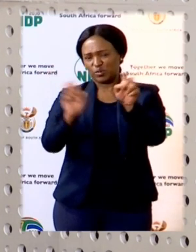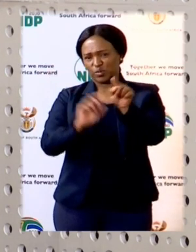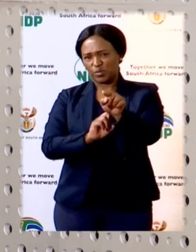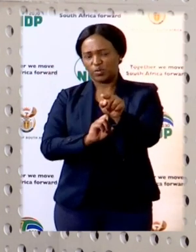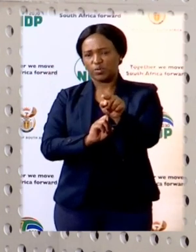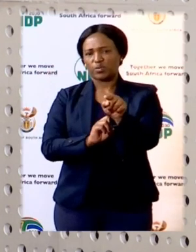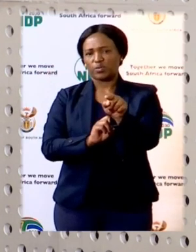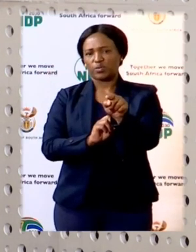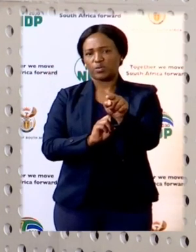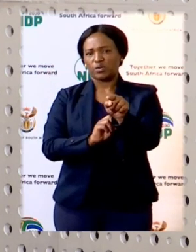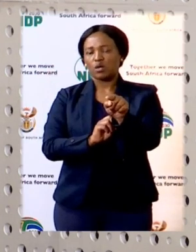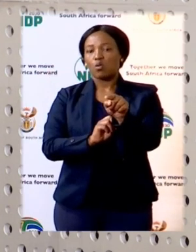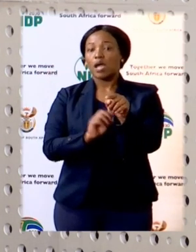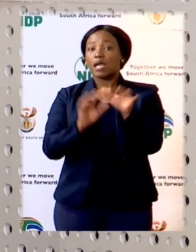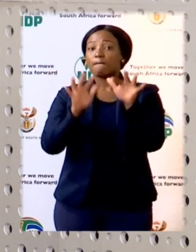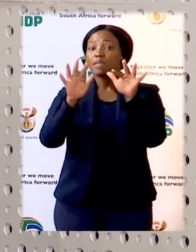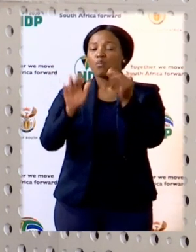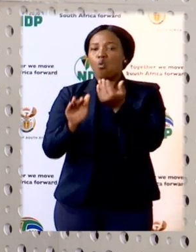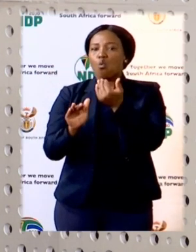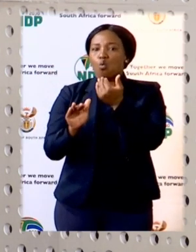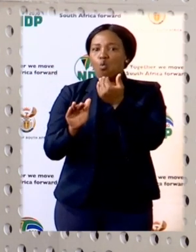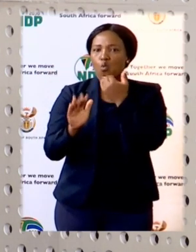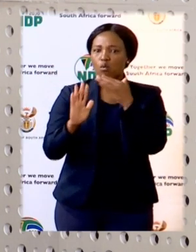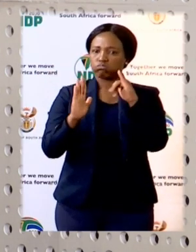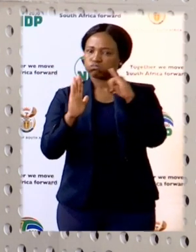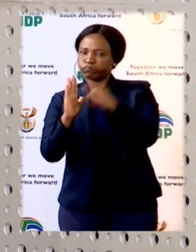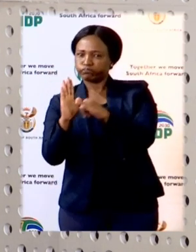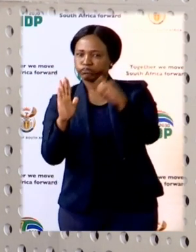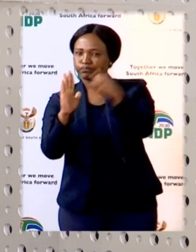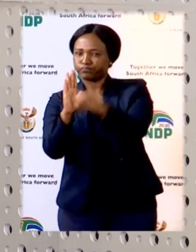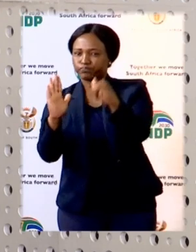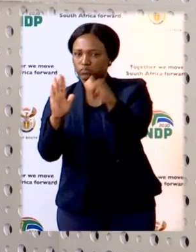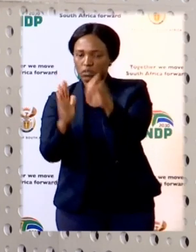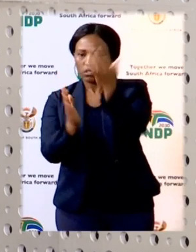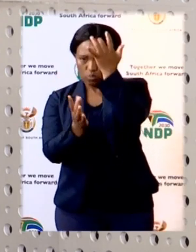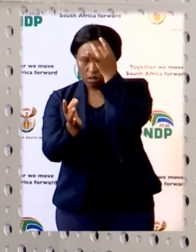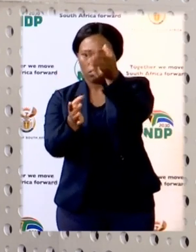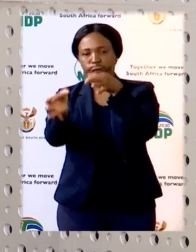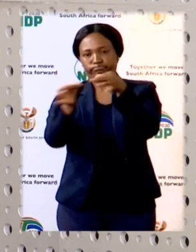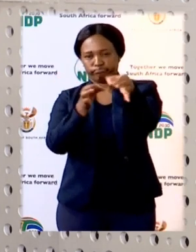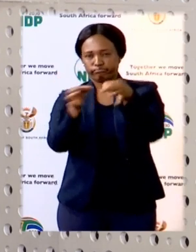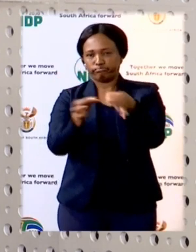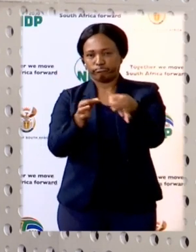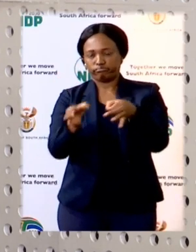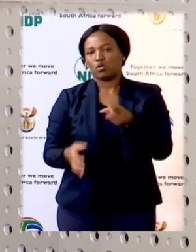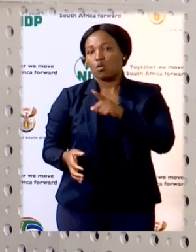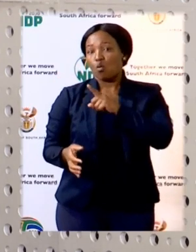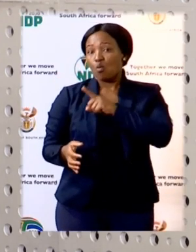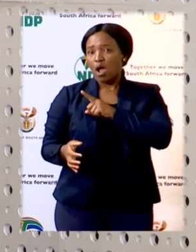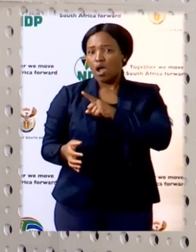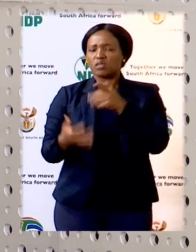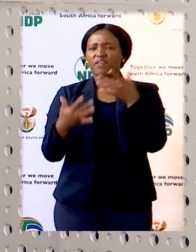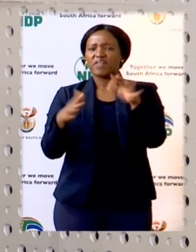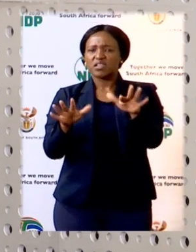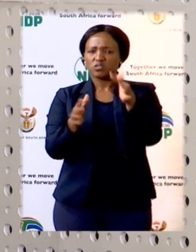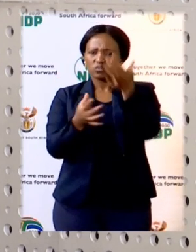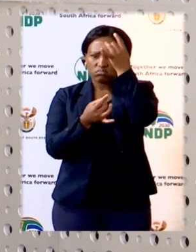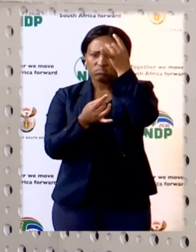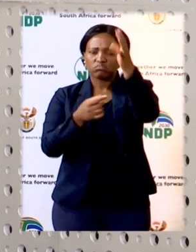are going to be encouraged to stay at home. Remember, there's been an issue around that those who are vulnerable